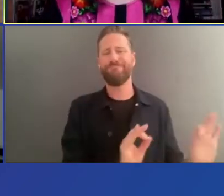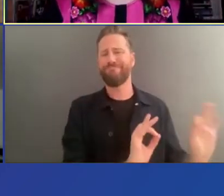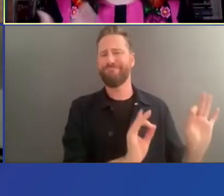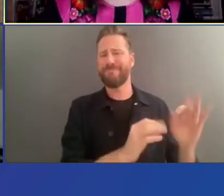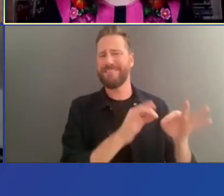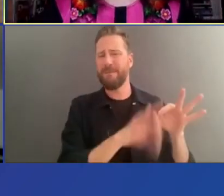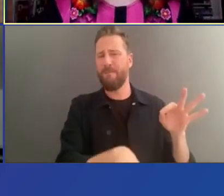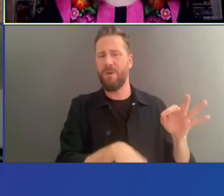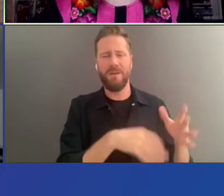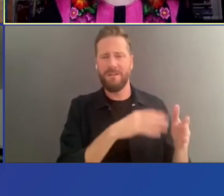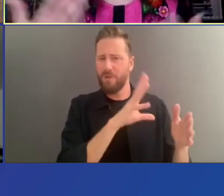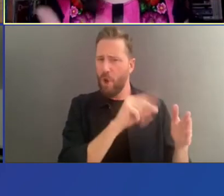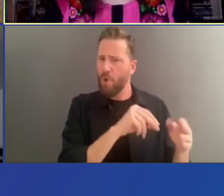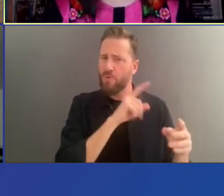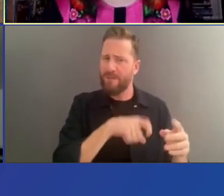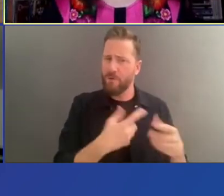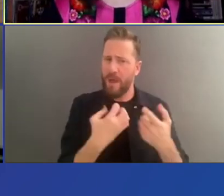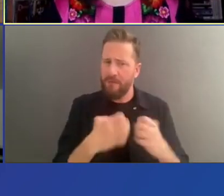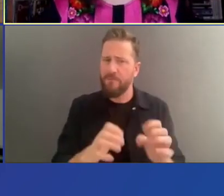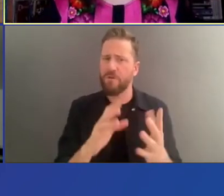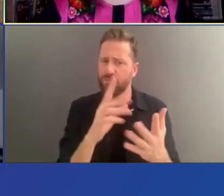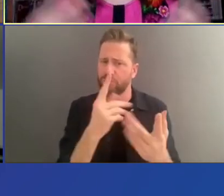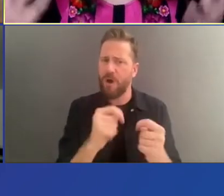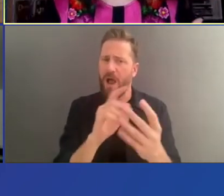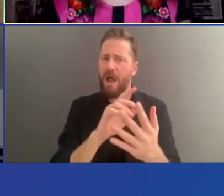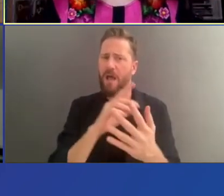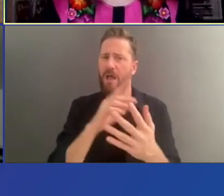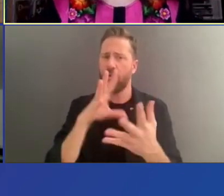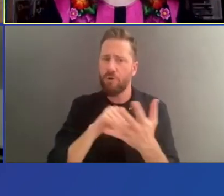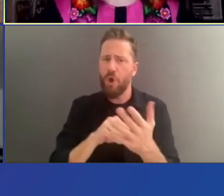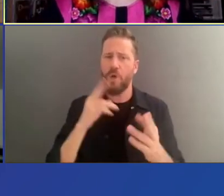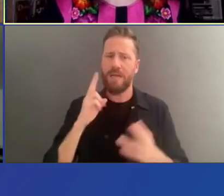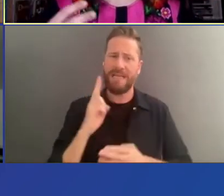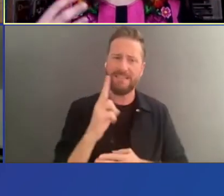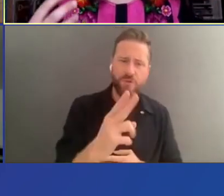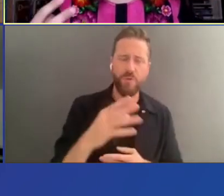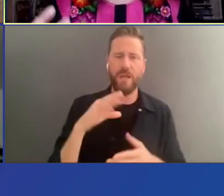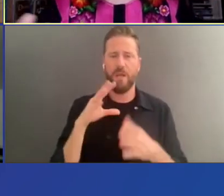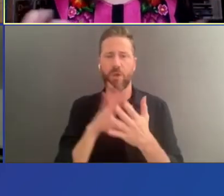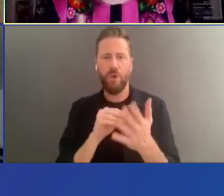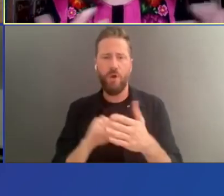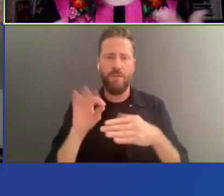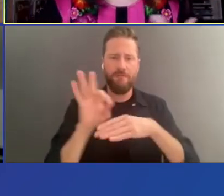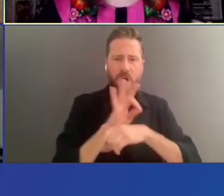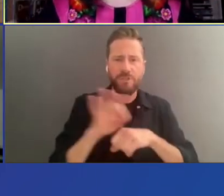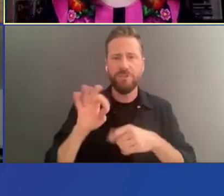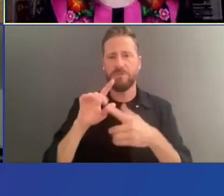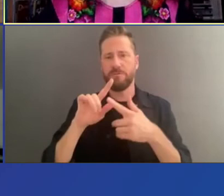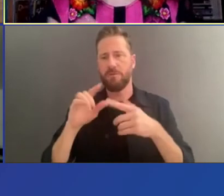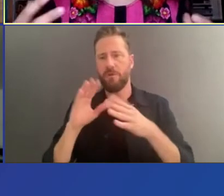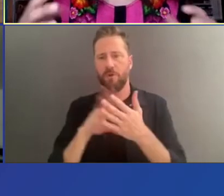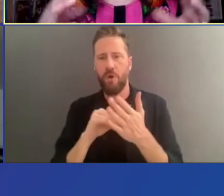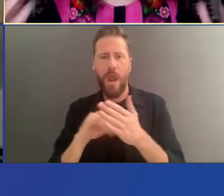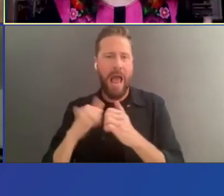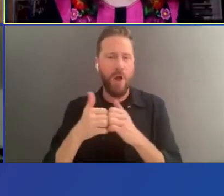to put in the effort and learn the history and learn the functions and learn, how we relate to